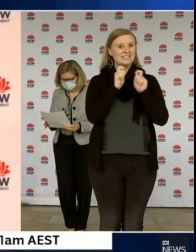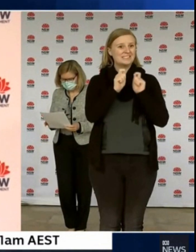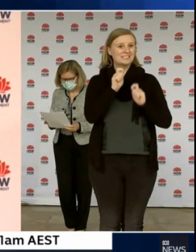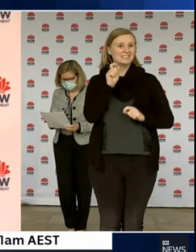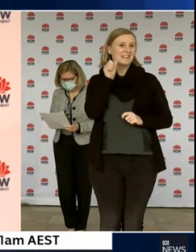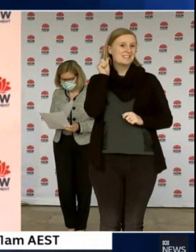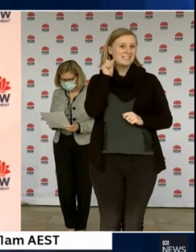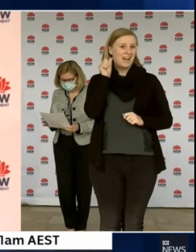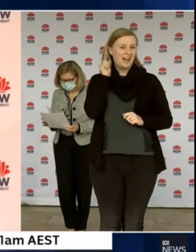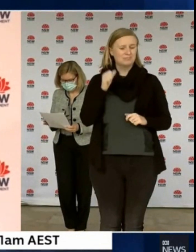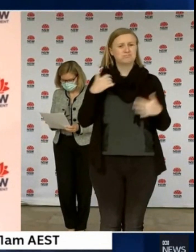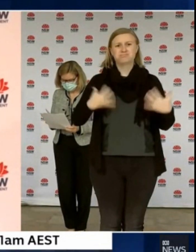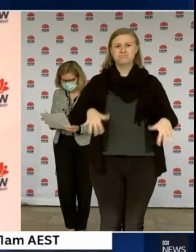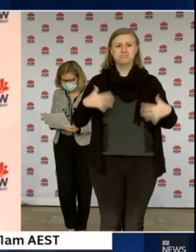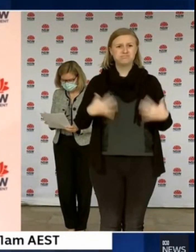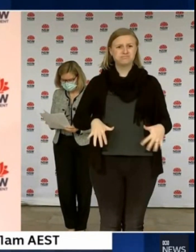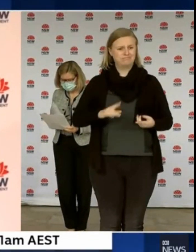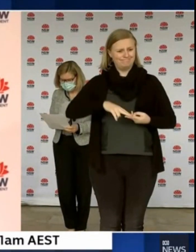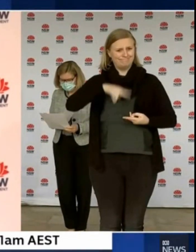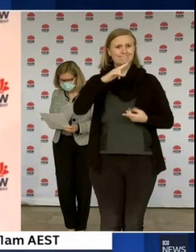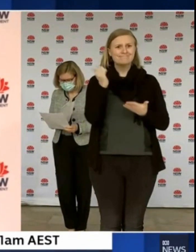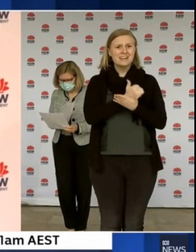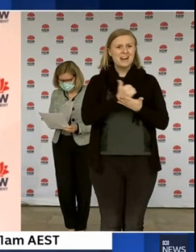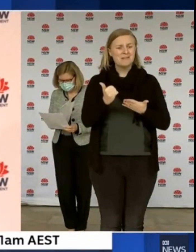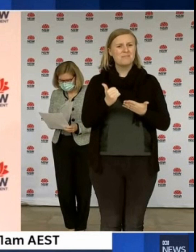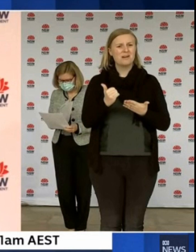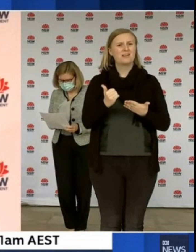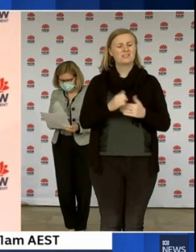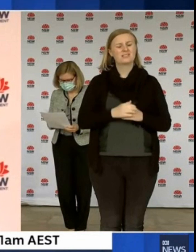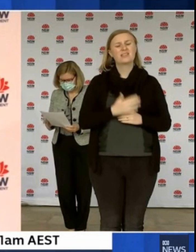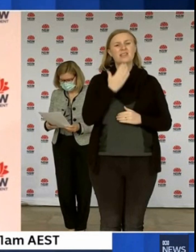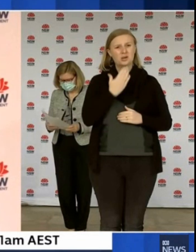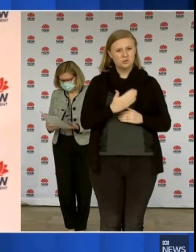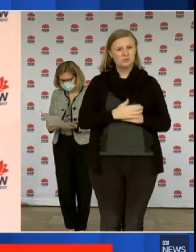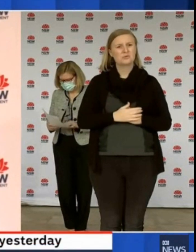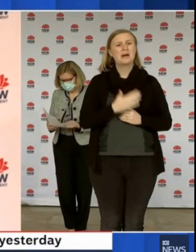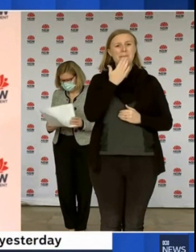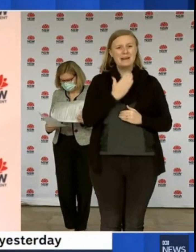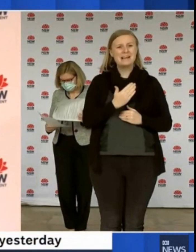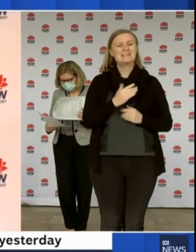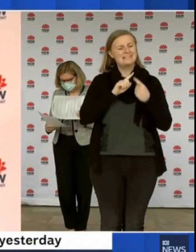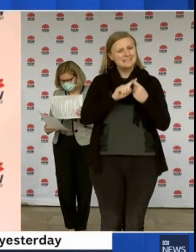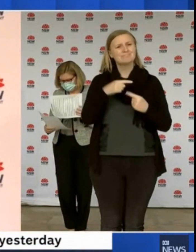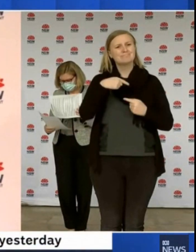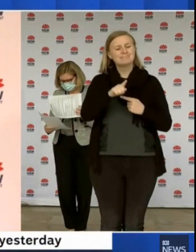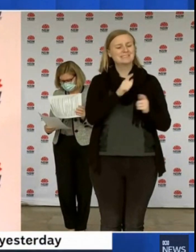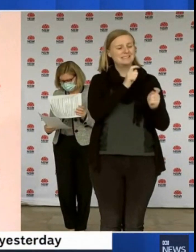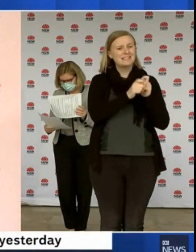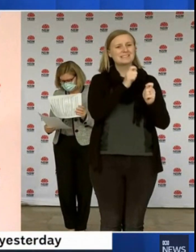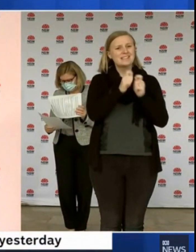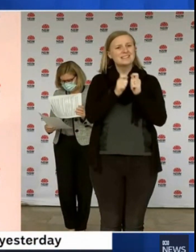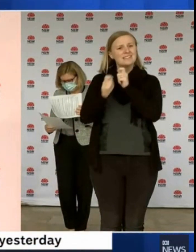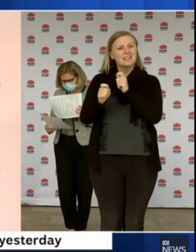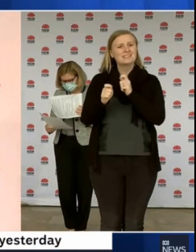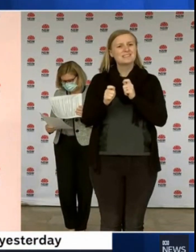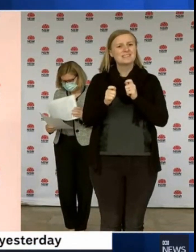for testing in the last 24 hours to 8 p.m. That is a great result and something we obviously want to see continue, because the more testing